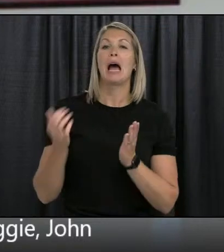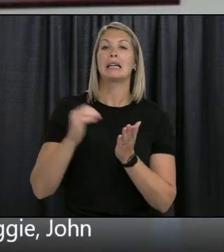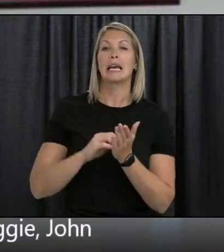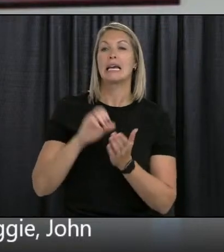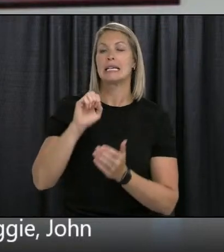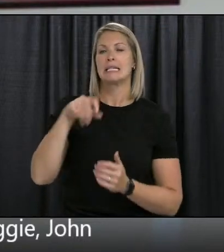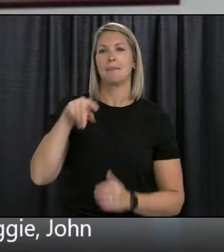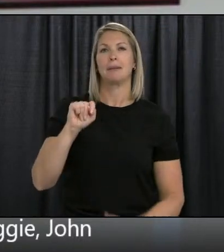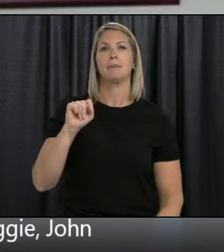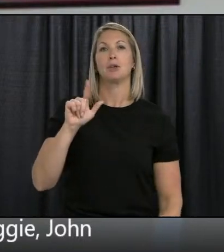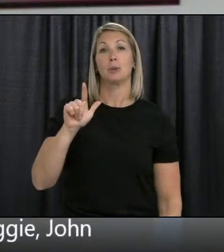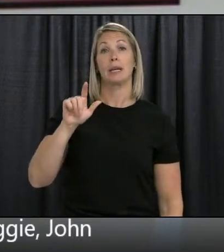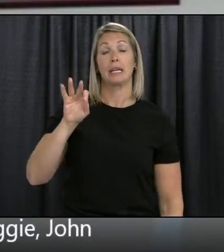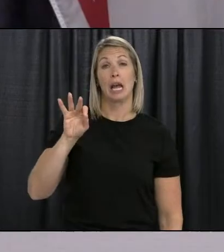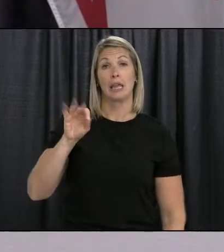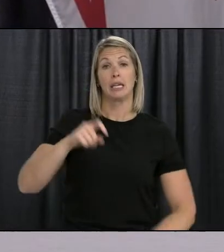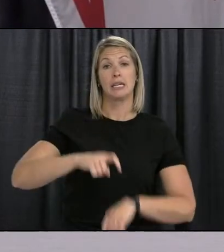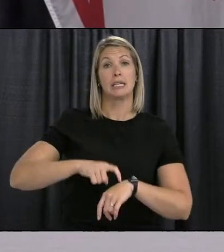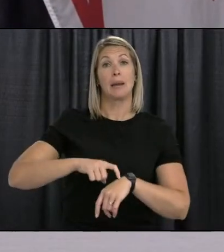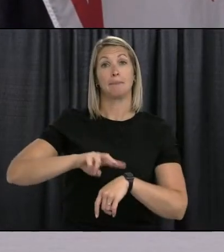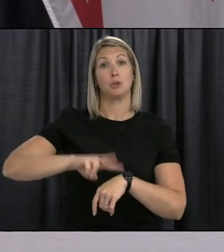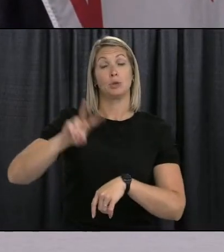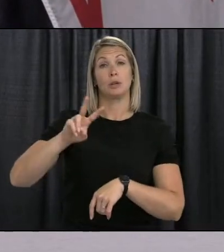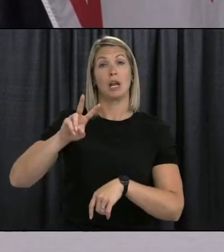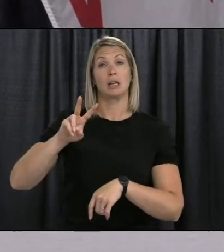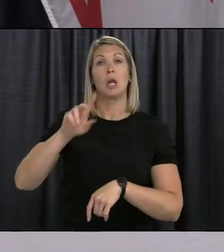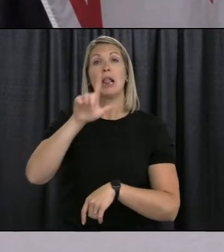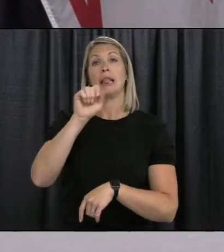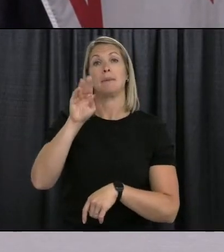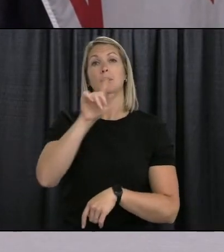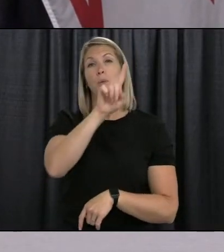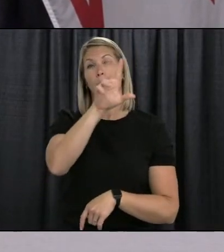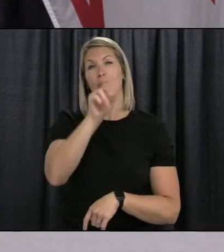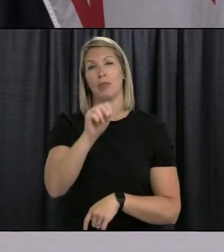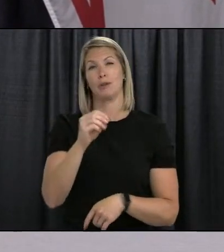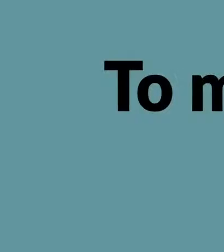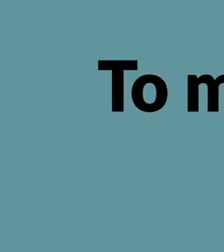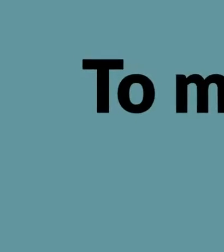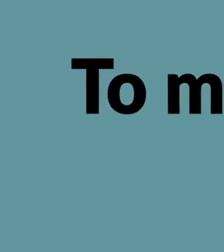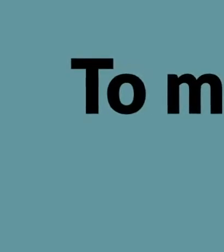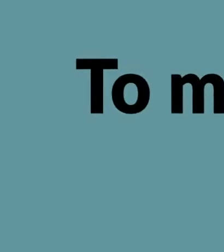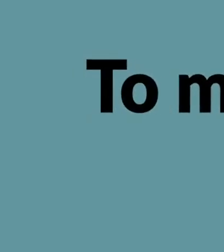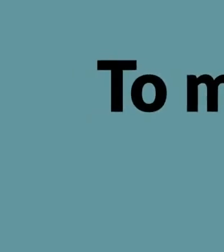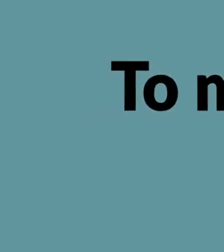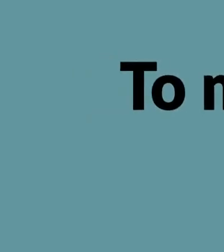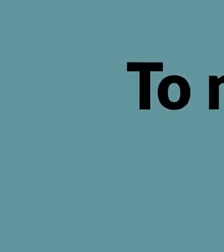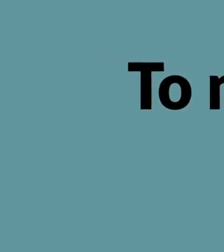at 2 p.m., 1:30 in most of Labrador. Have a great evening, everyone.